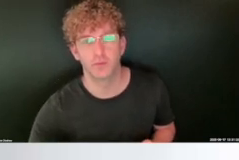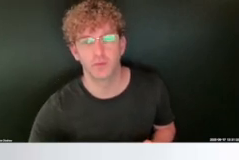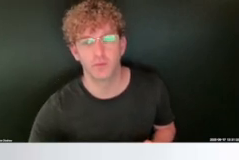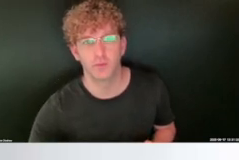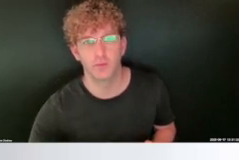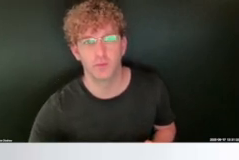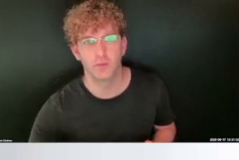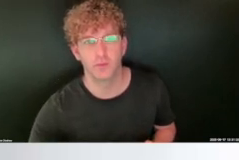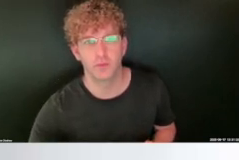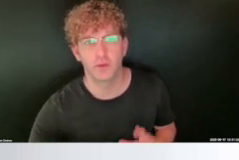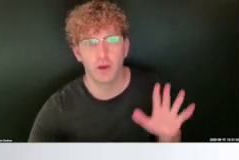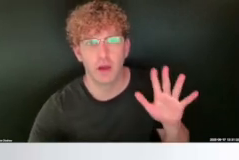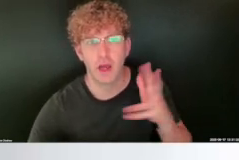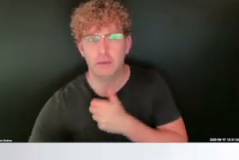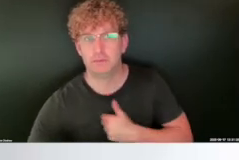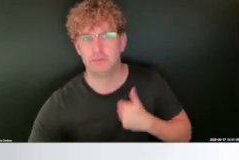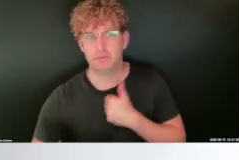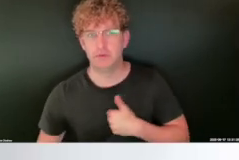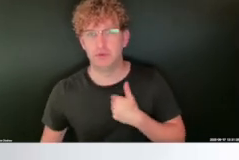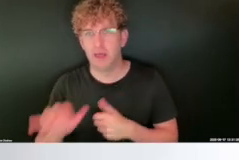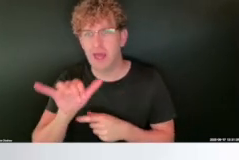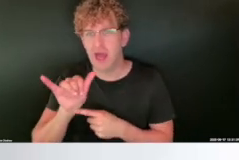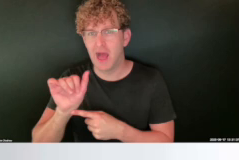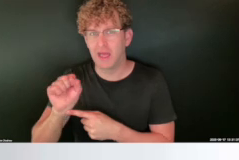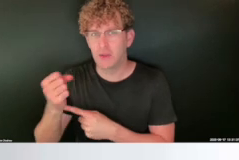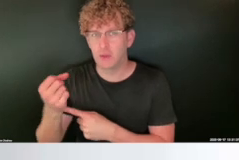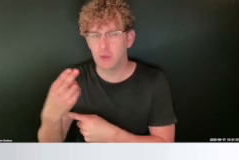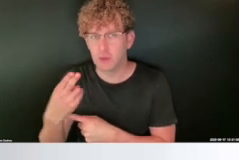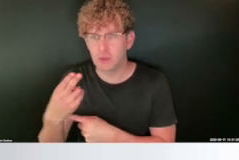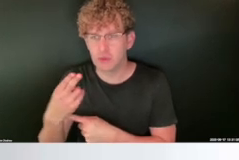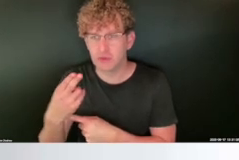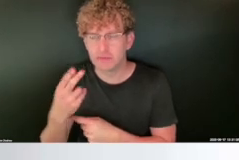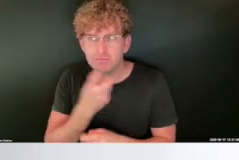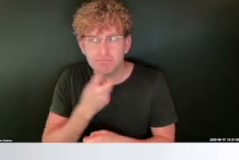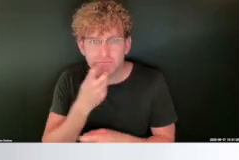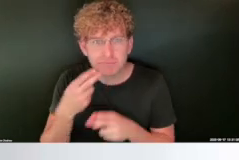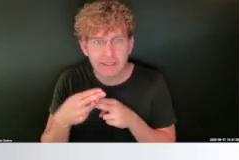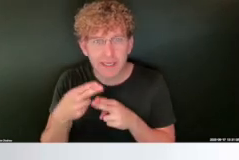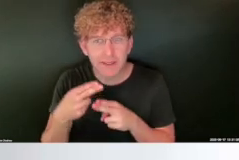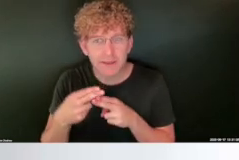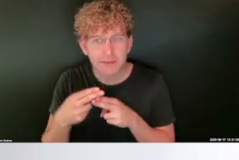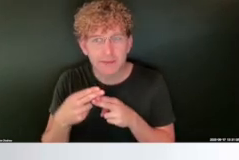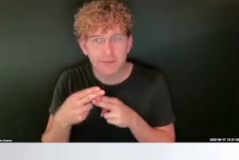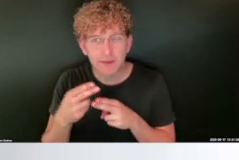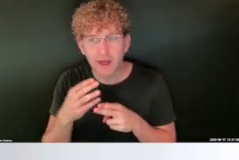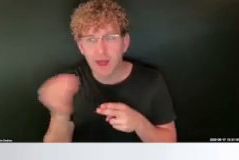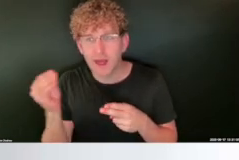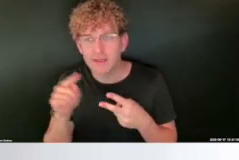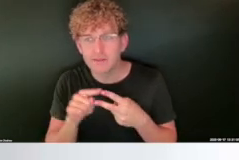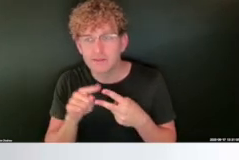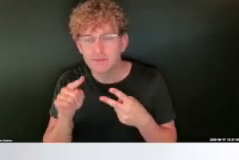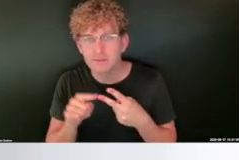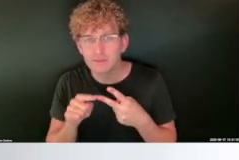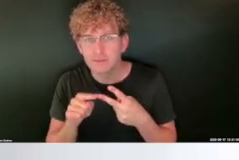Ayush, I'm sorry if I butcher your name. Ayush Baraktumar. I'm gonna unmute you.